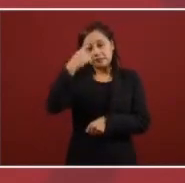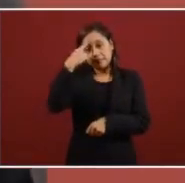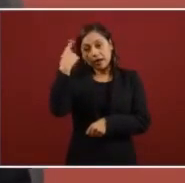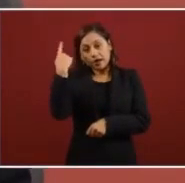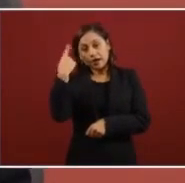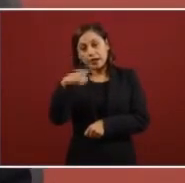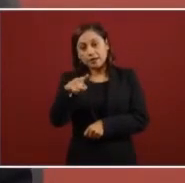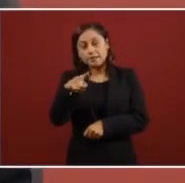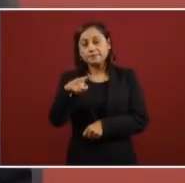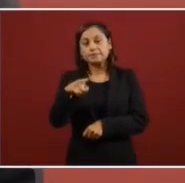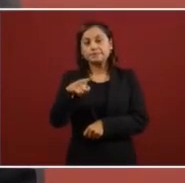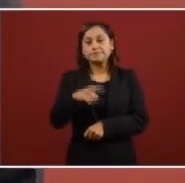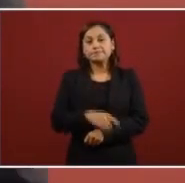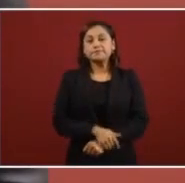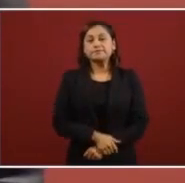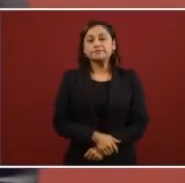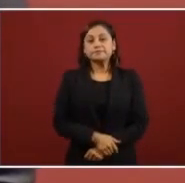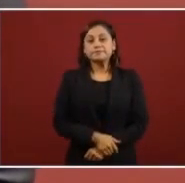supposedly more money.